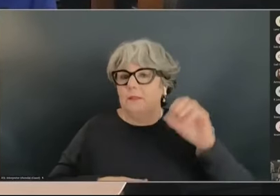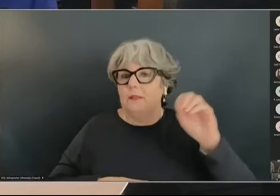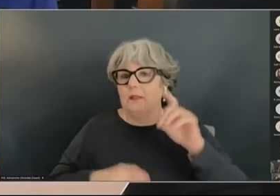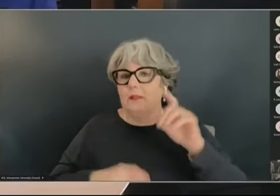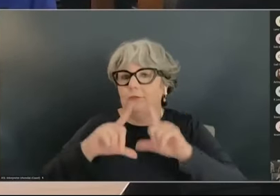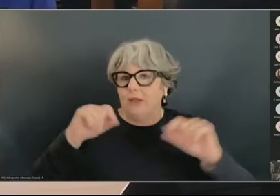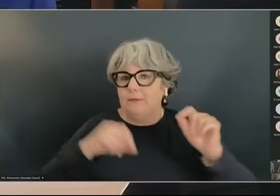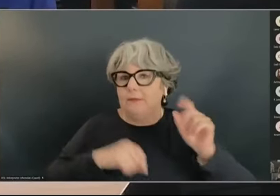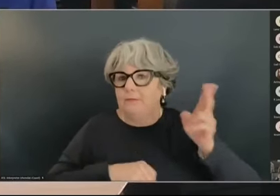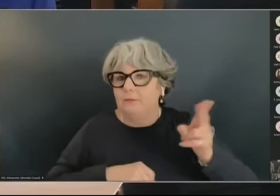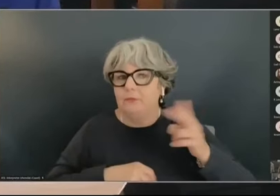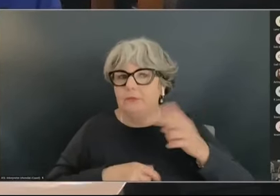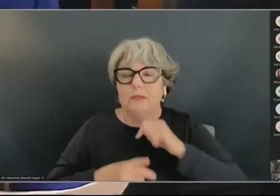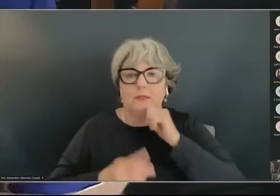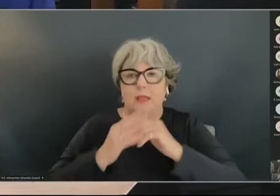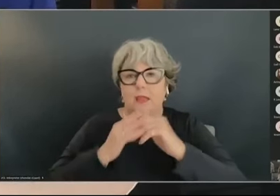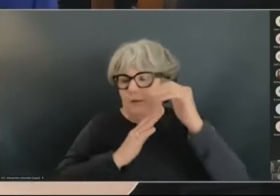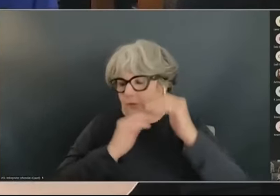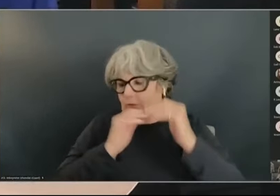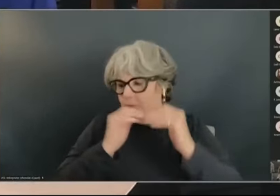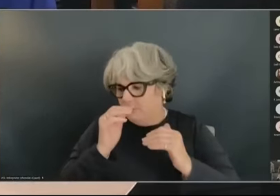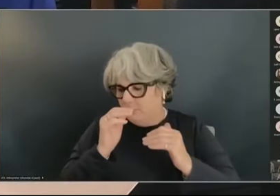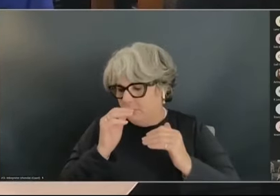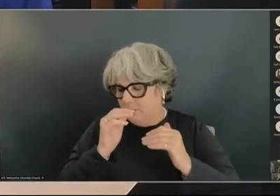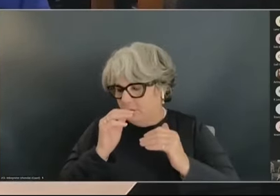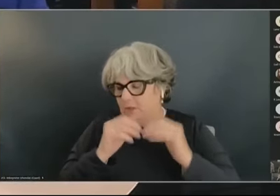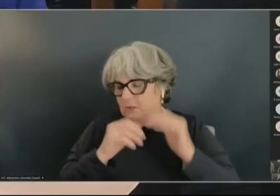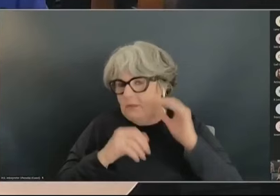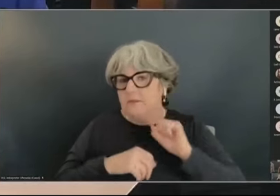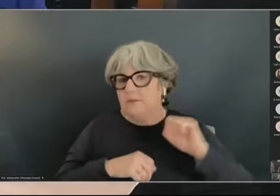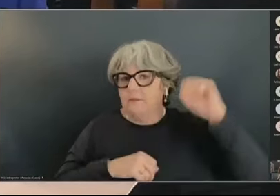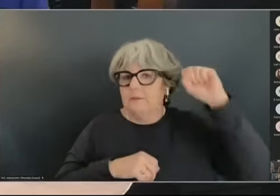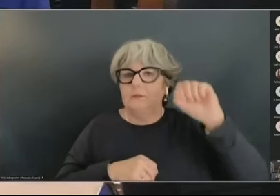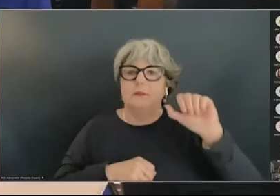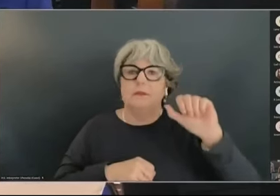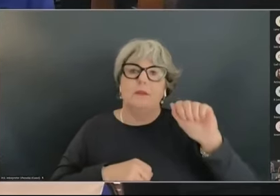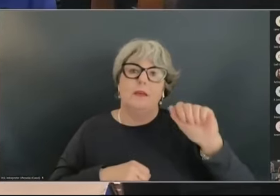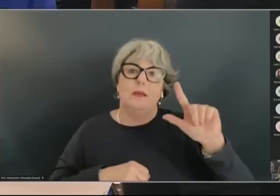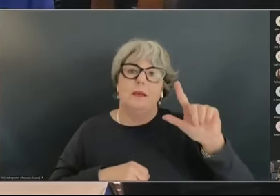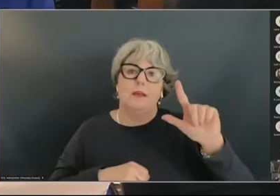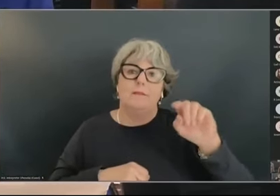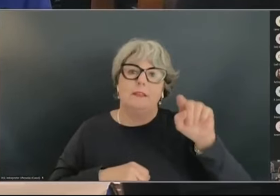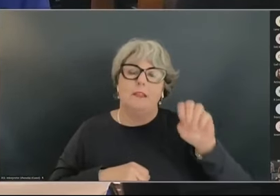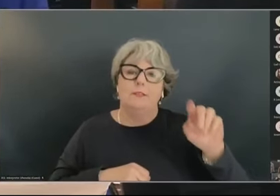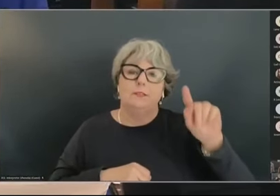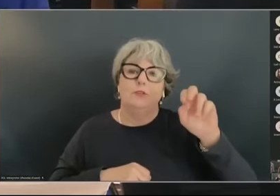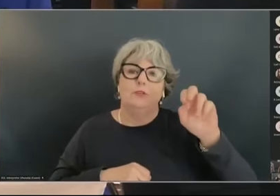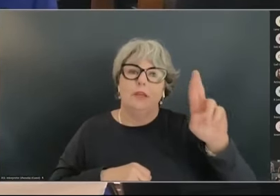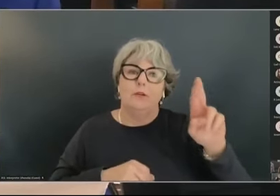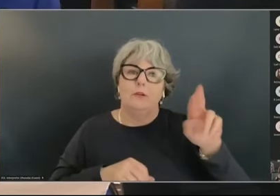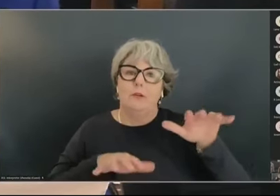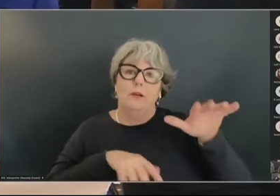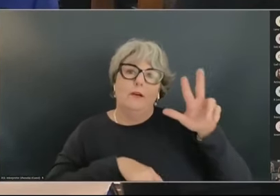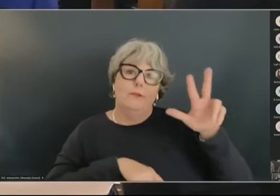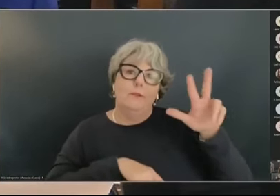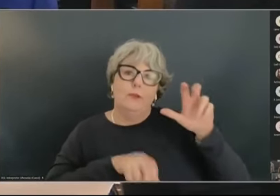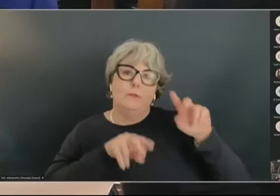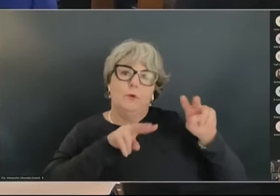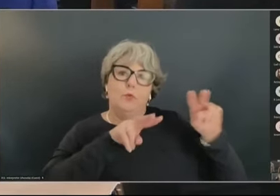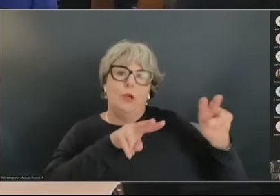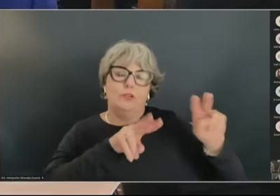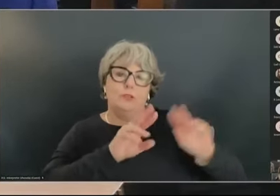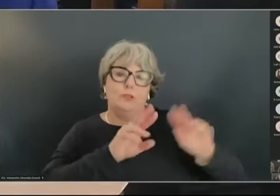make us uncomfortable. The lynching of Alonzo Tucker in Coos Bay, Oregon, with an audience of 300 people in broad daylight,